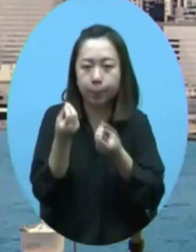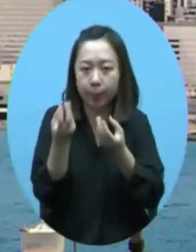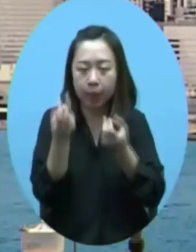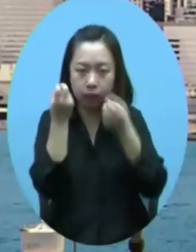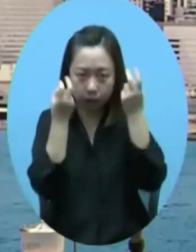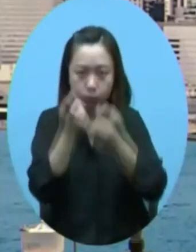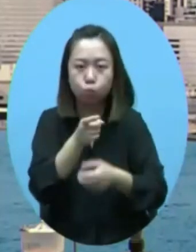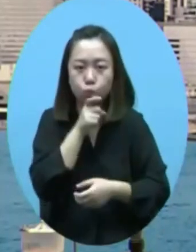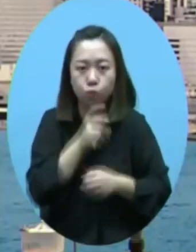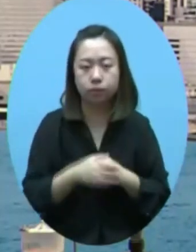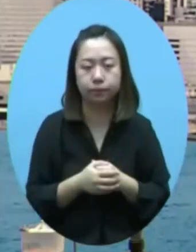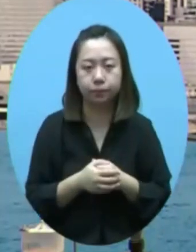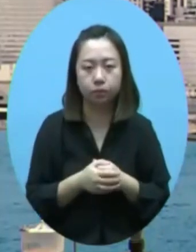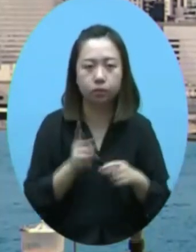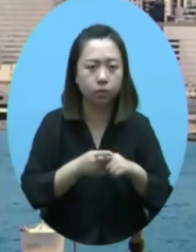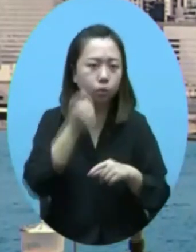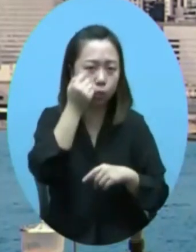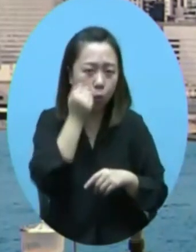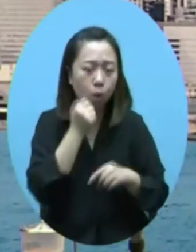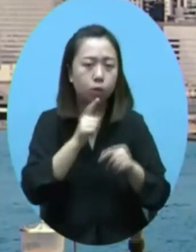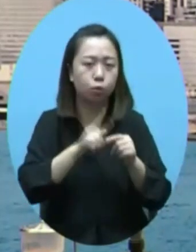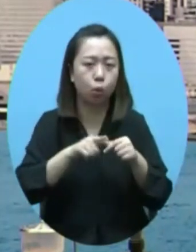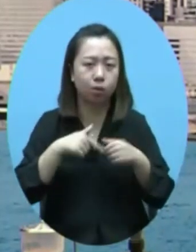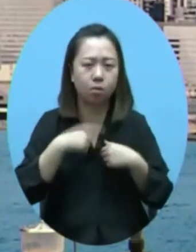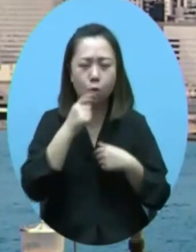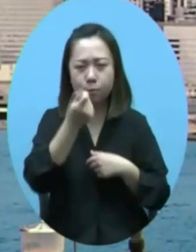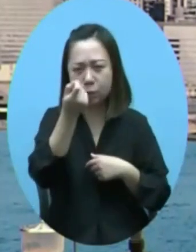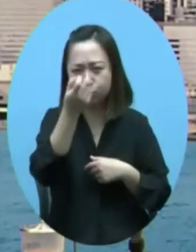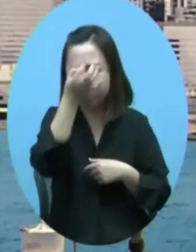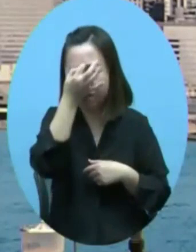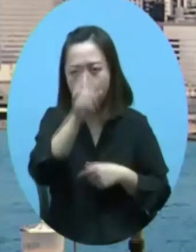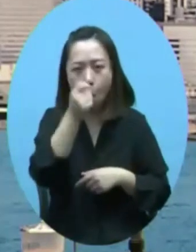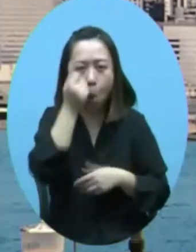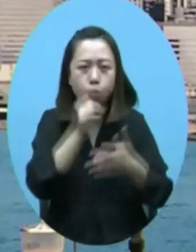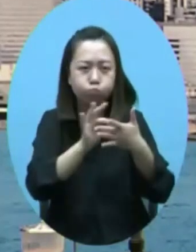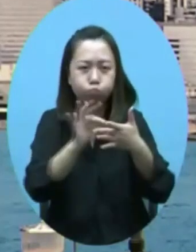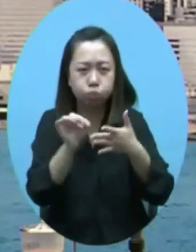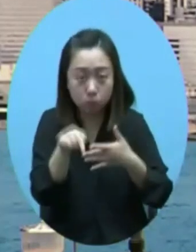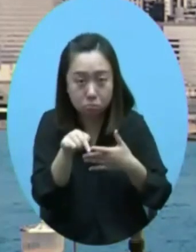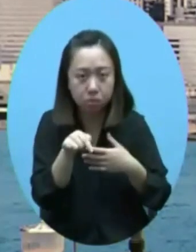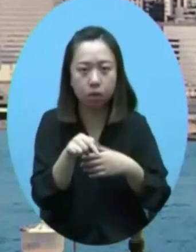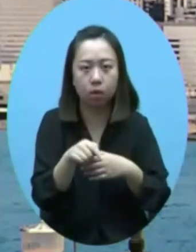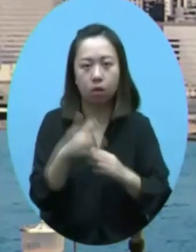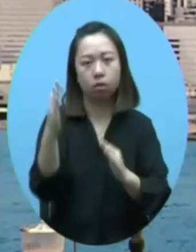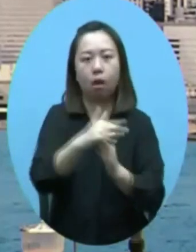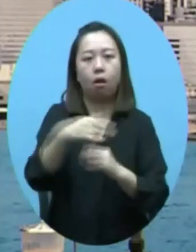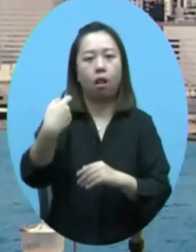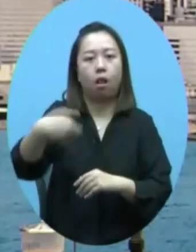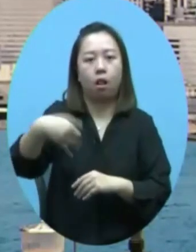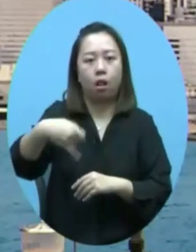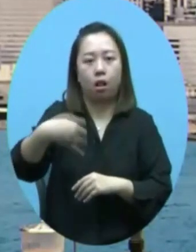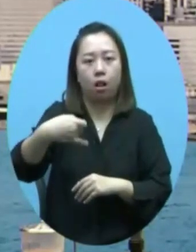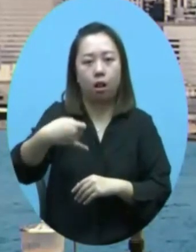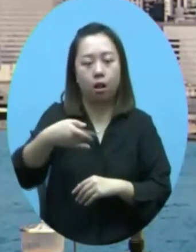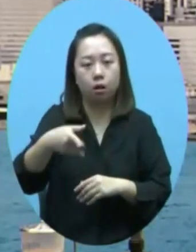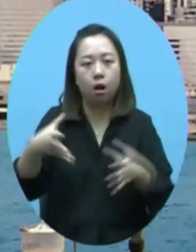give advice to staff at the other 2 homes. The difficulty with nursing homes is that you cannot suspend